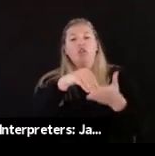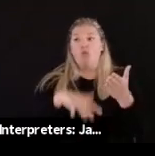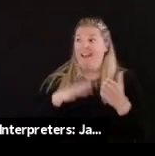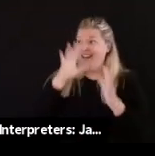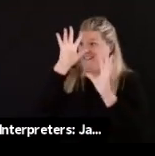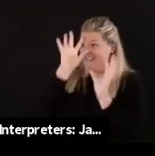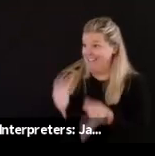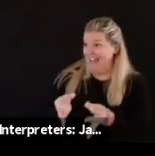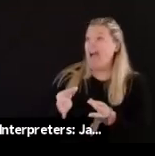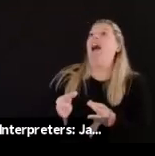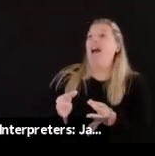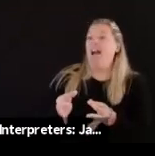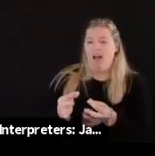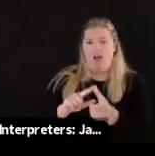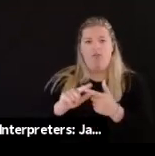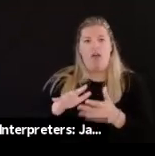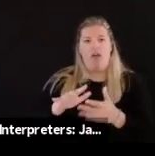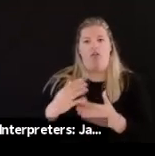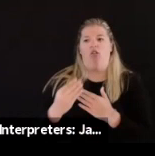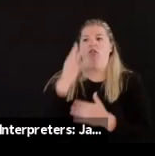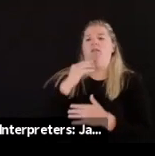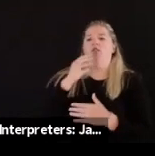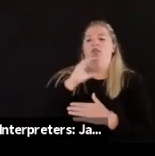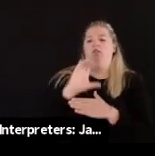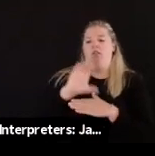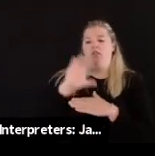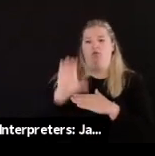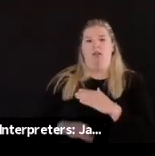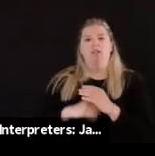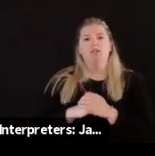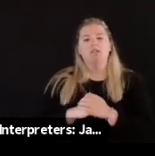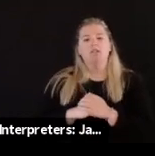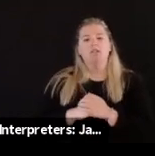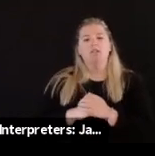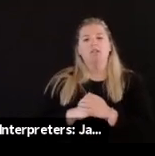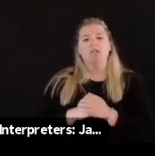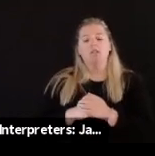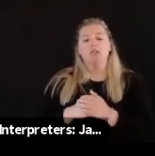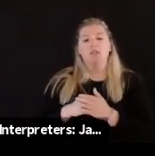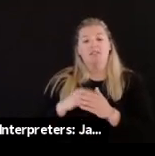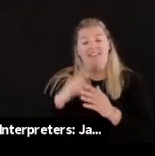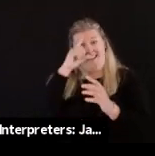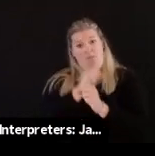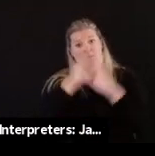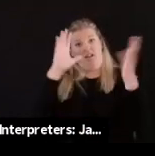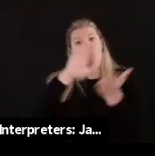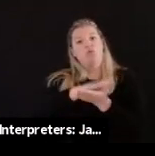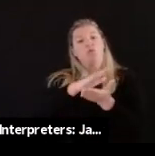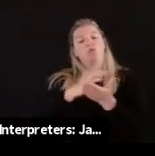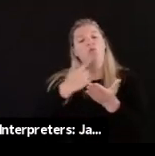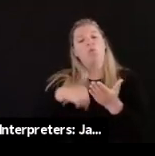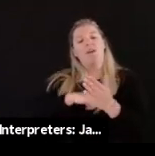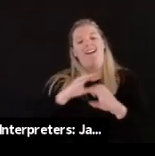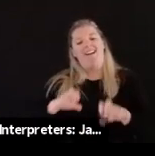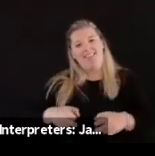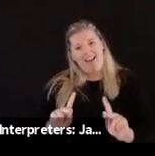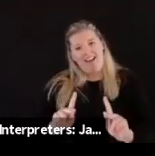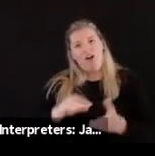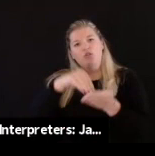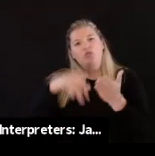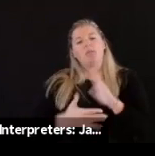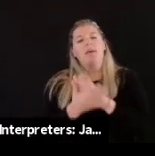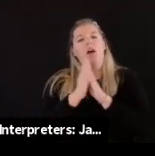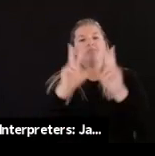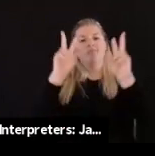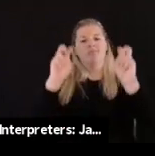choices. Imagine schools where we let students be humans with all of the